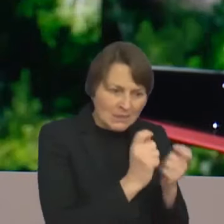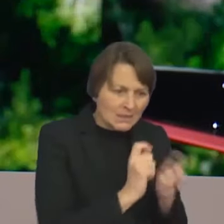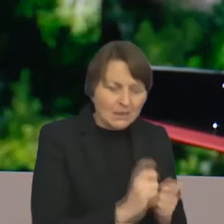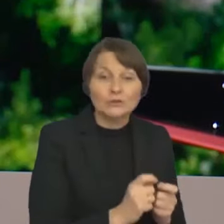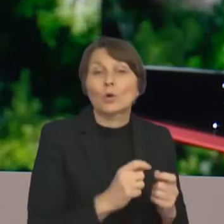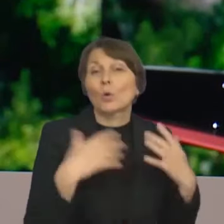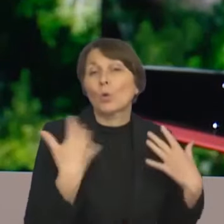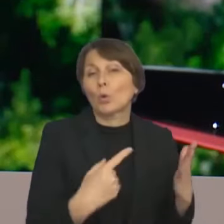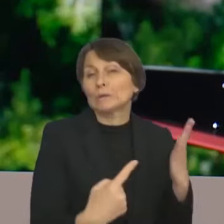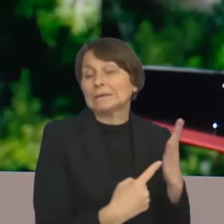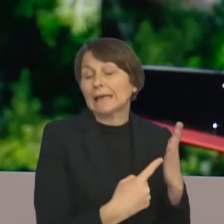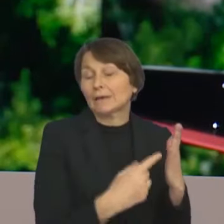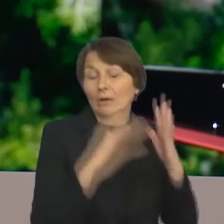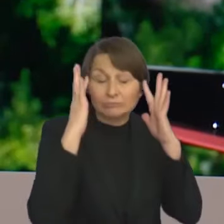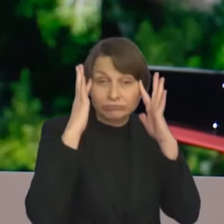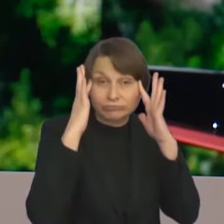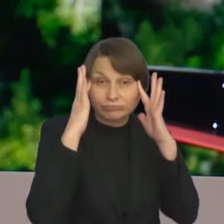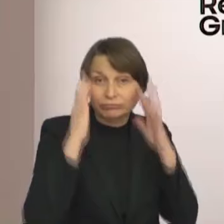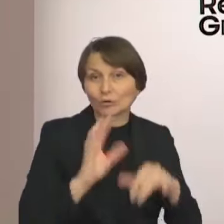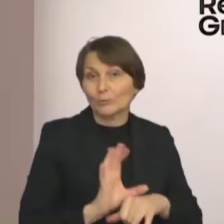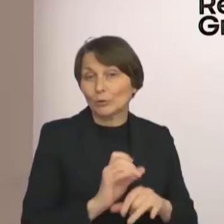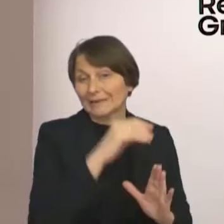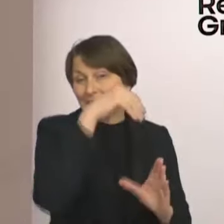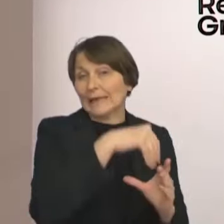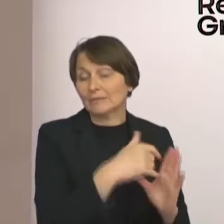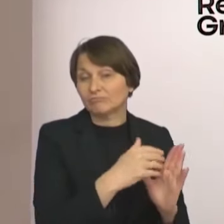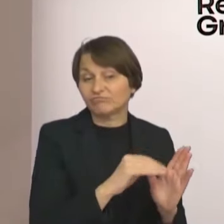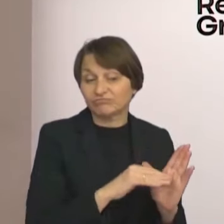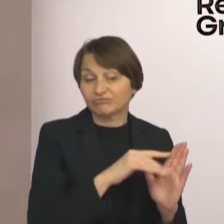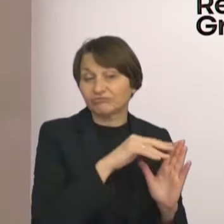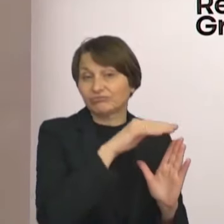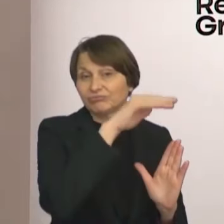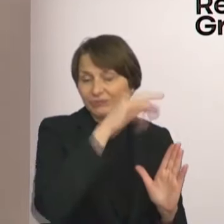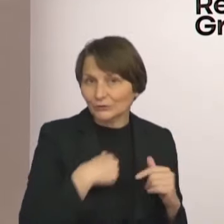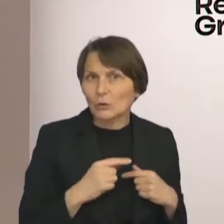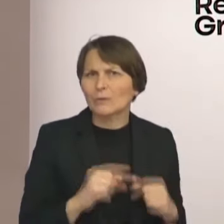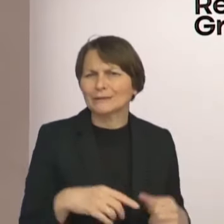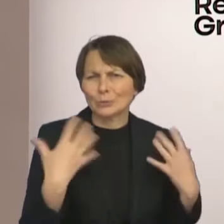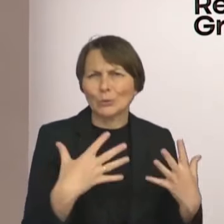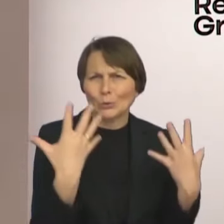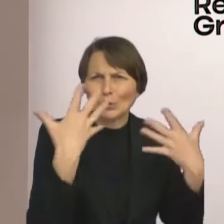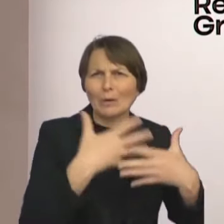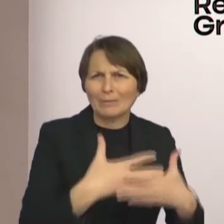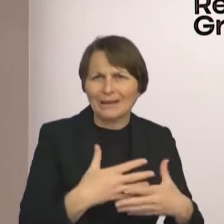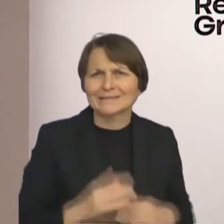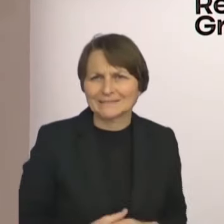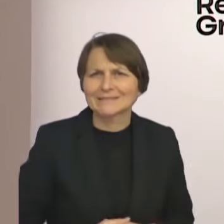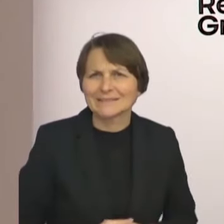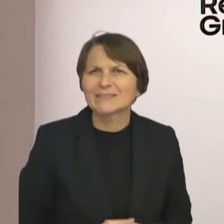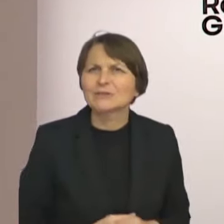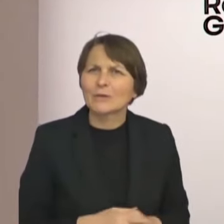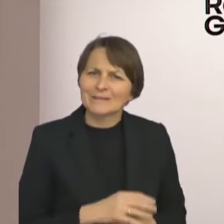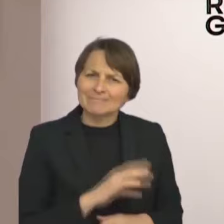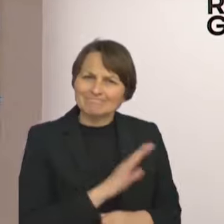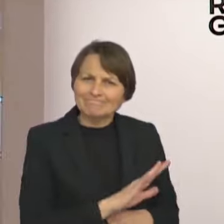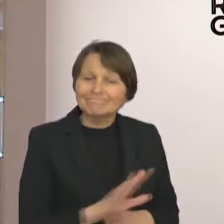terms of software. So the value will be right there, and that's what we'll be, that's where we're working. That's something we have to address every day